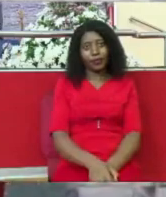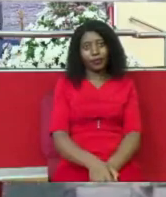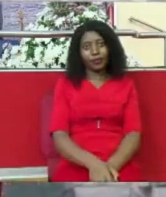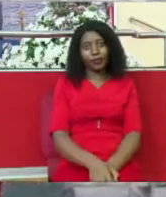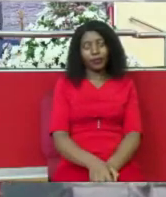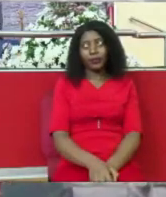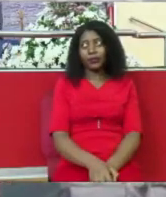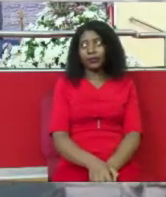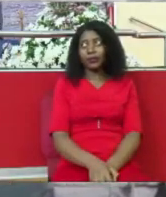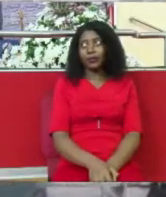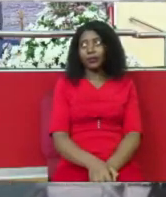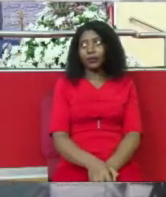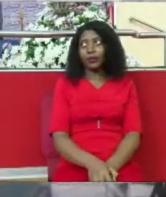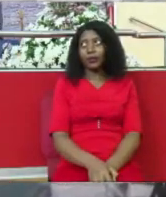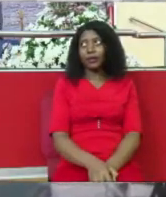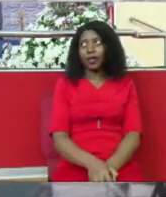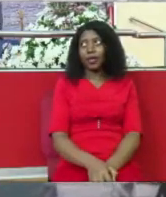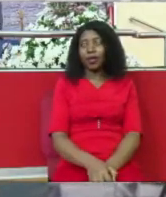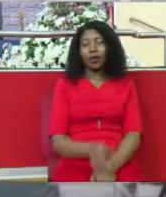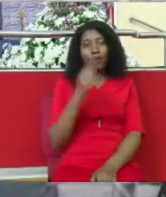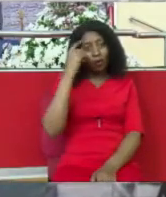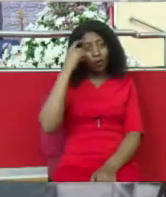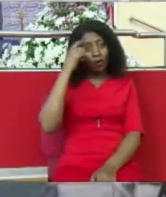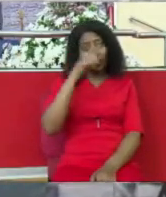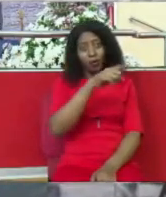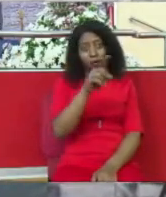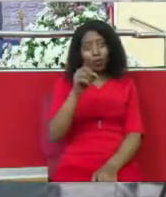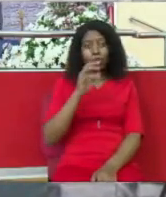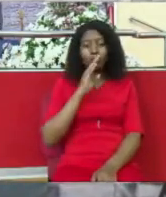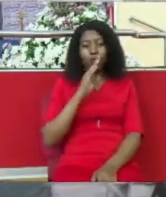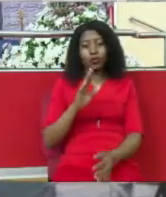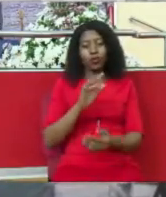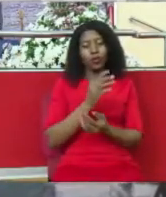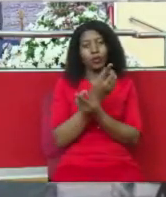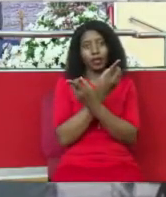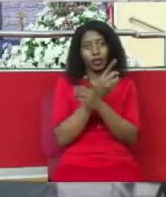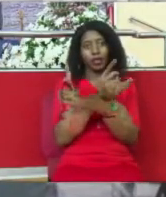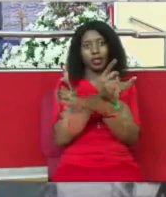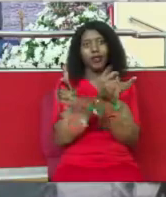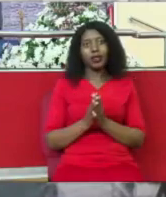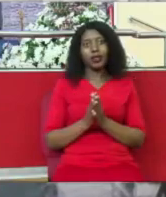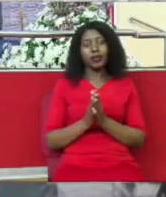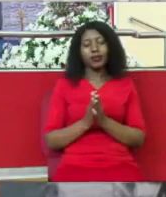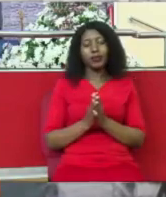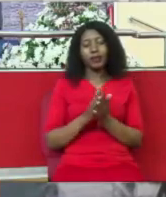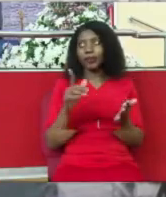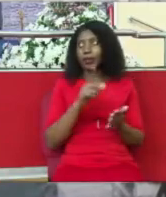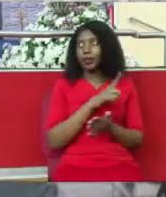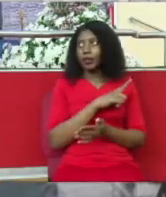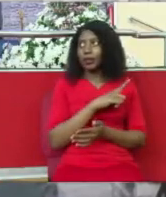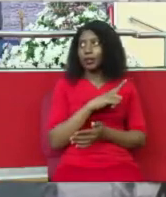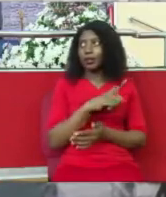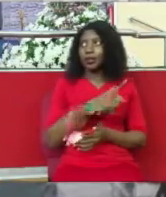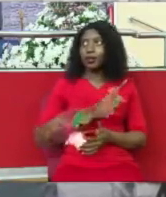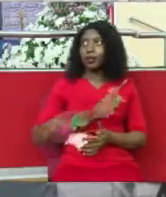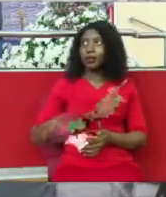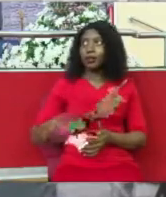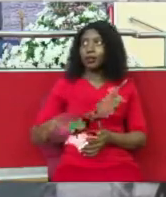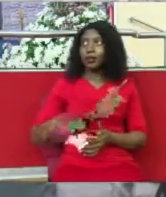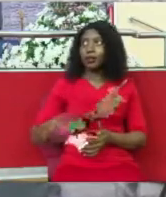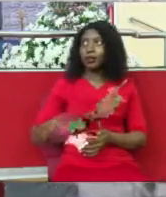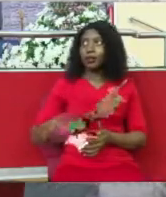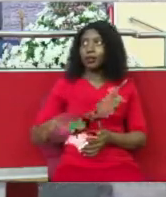So that you can be delivered. Praise the name of Jesus. My prayer is that you will